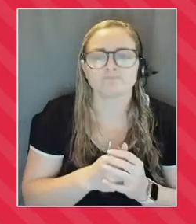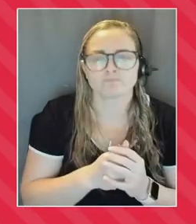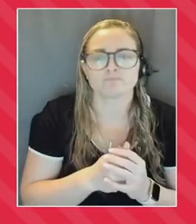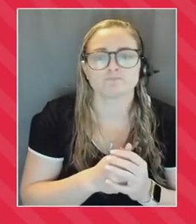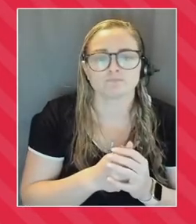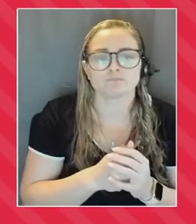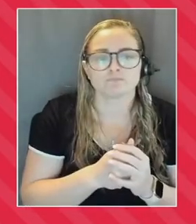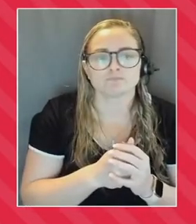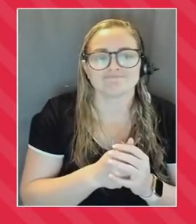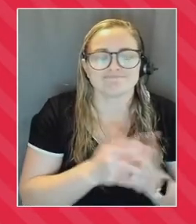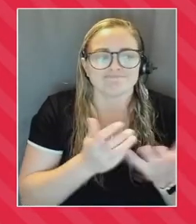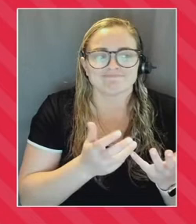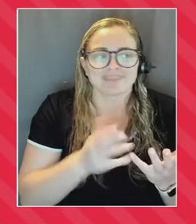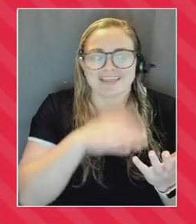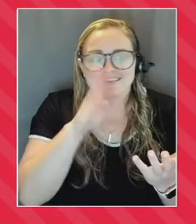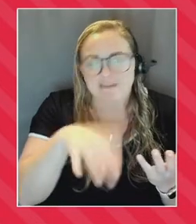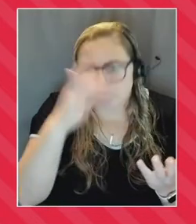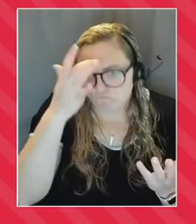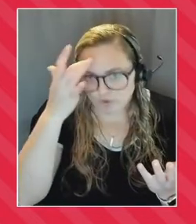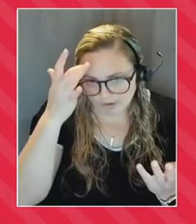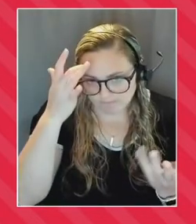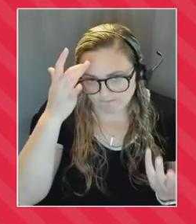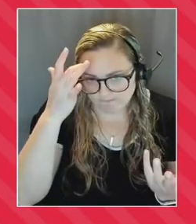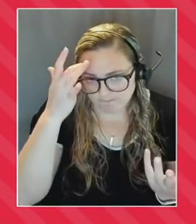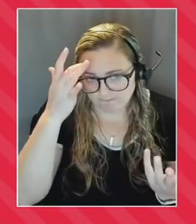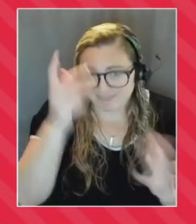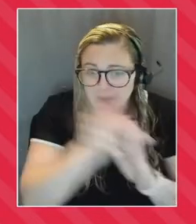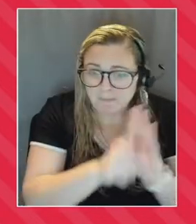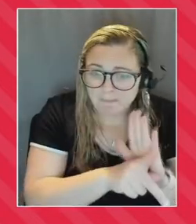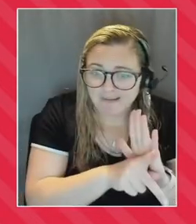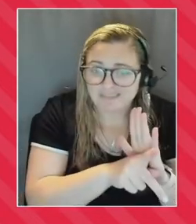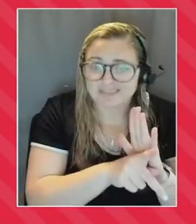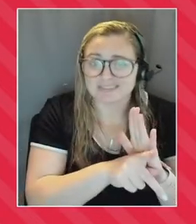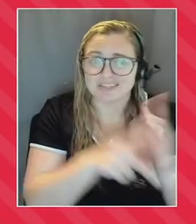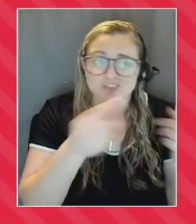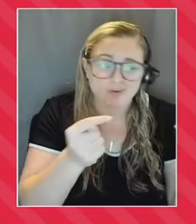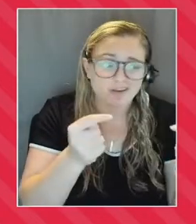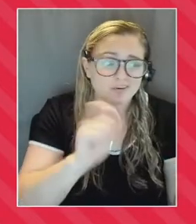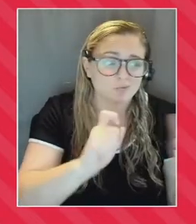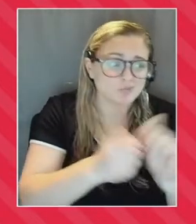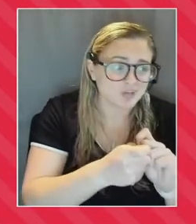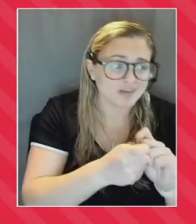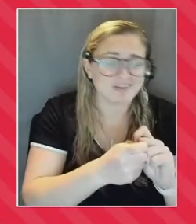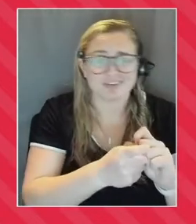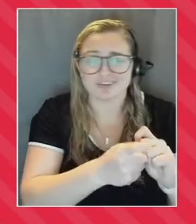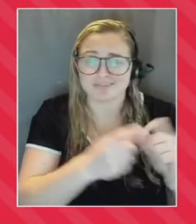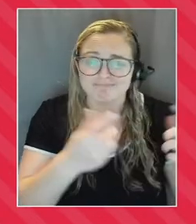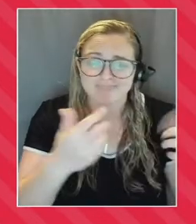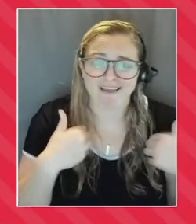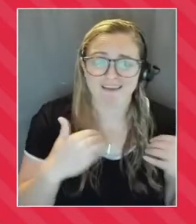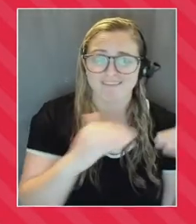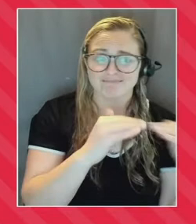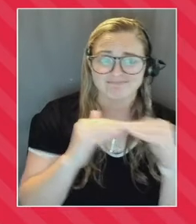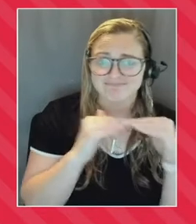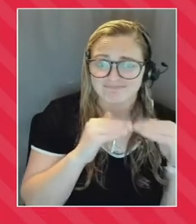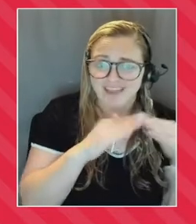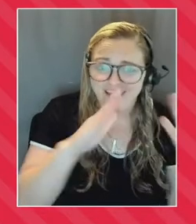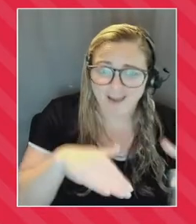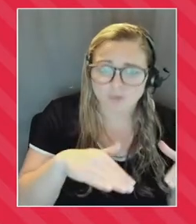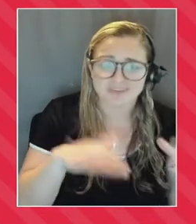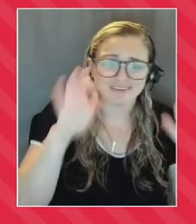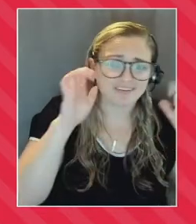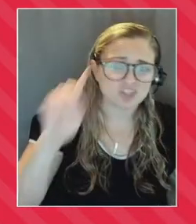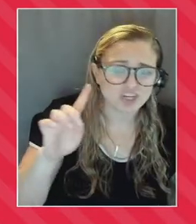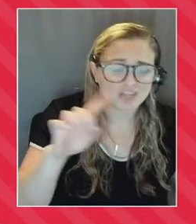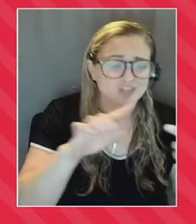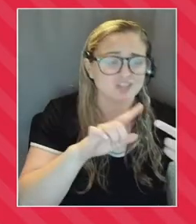with is just that let's never forget that policy efforts to achieve equity in domains like housing and education and